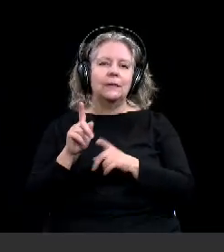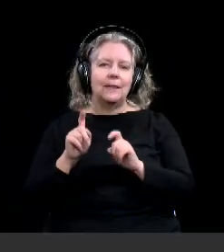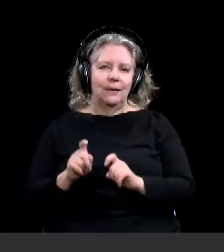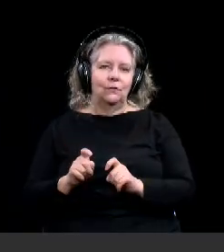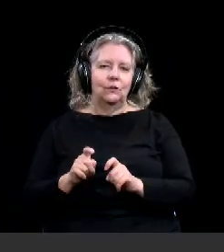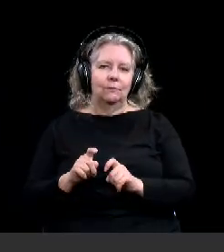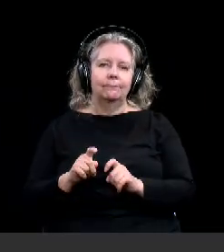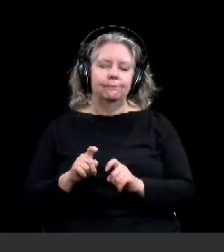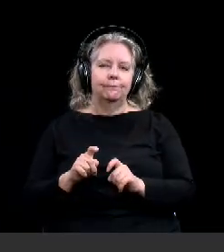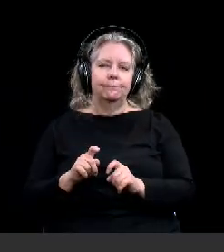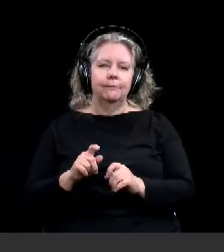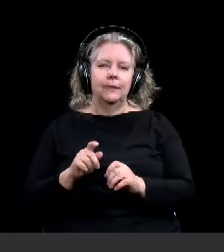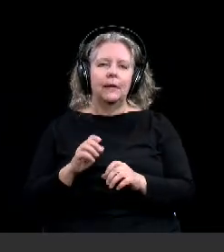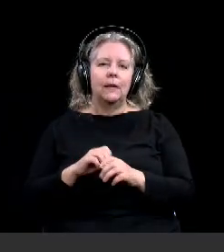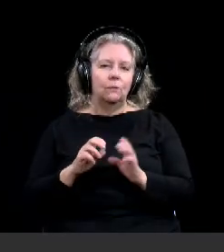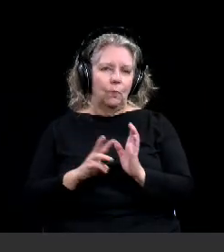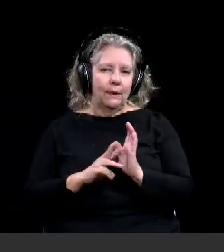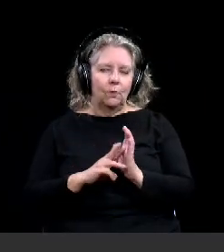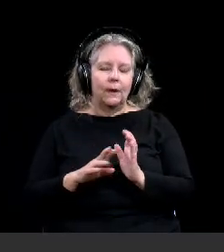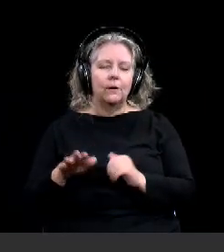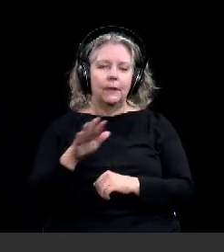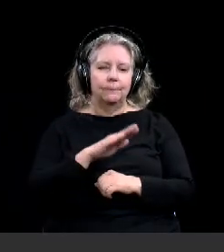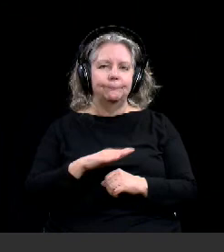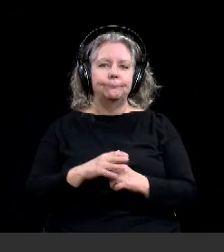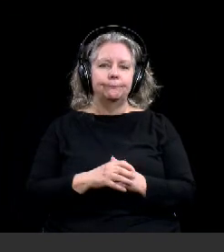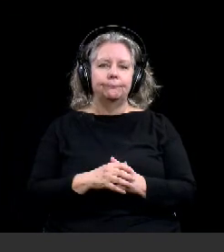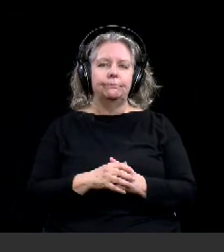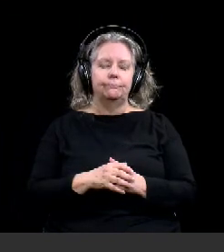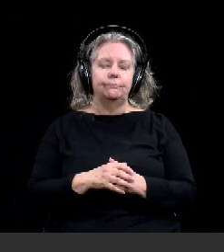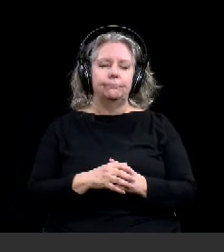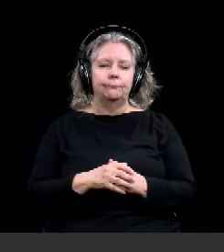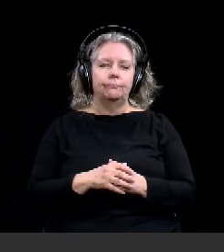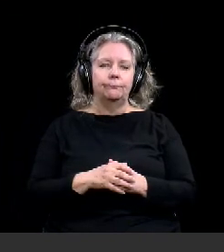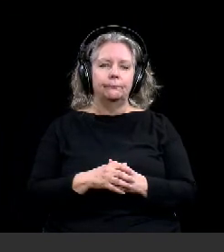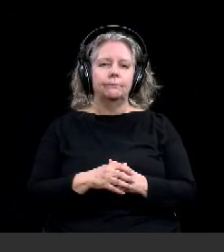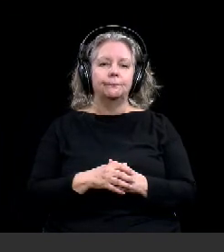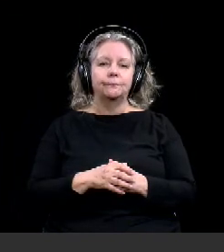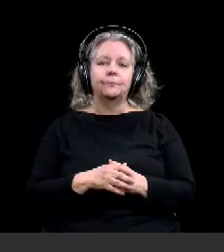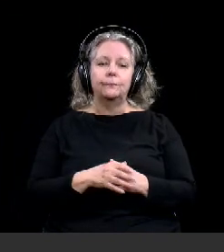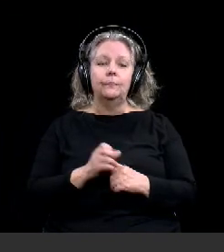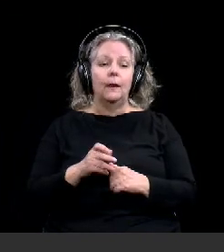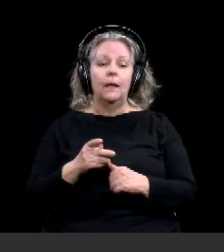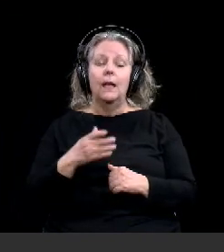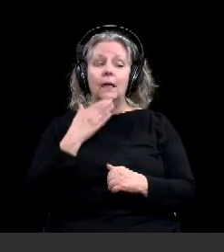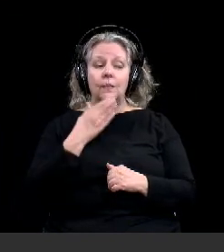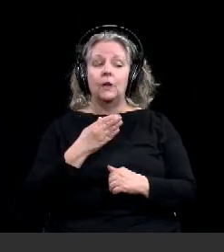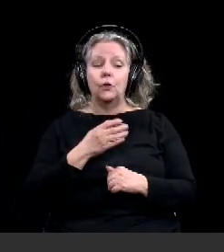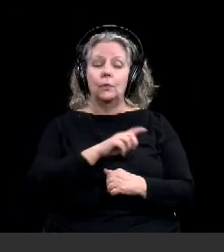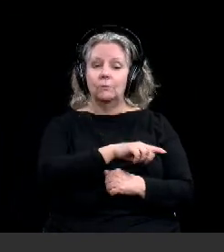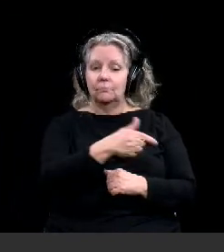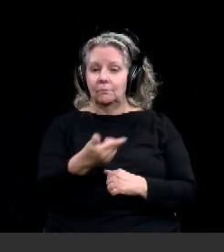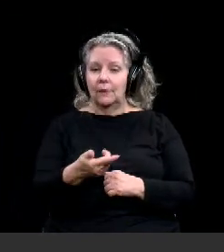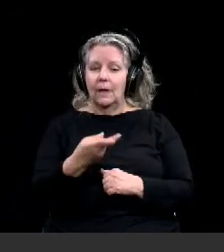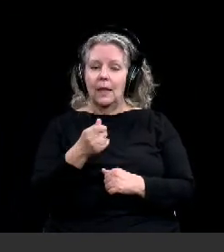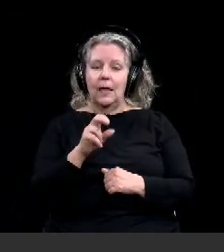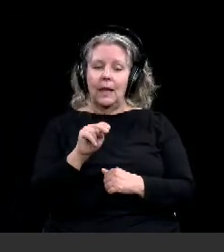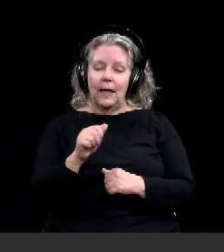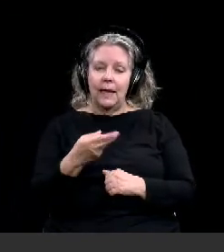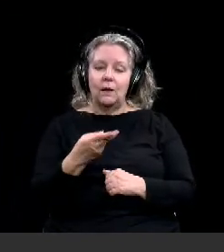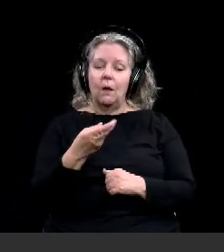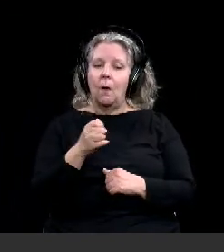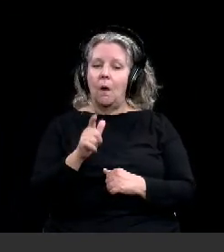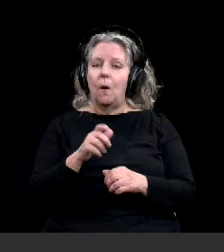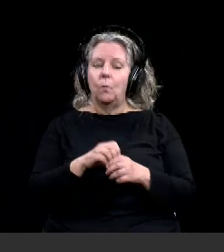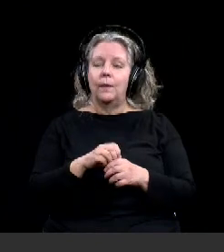Okay. All right, thank you, Rihanna. We'll be back to you with another question in a moment. Let's go to Hannah Hall with KWTX News Channel 10. Hannah, are you on the line? Yes,